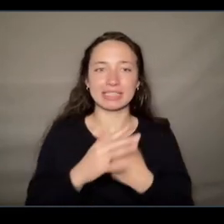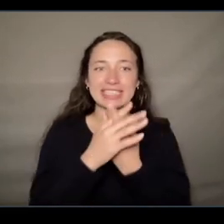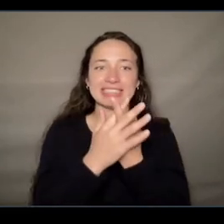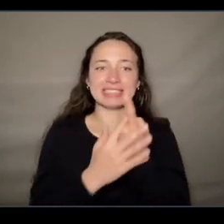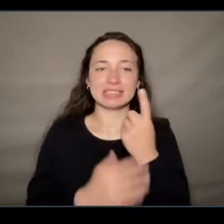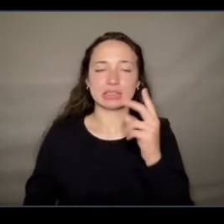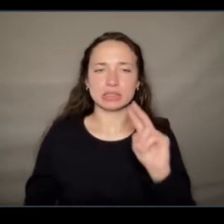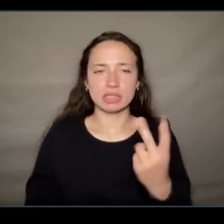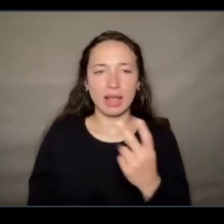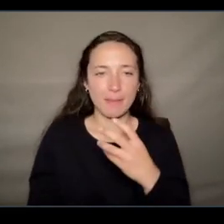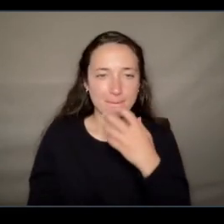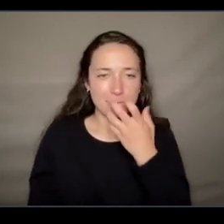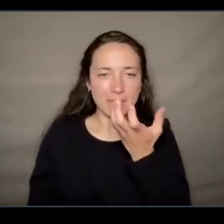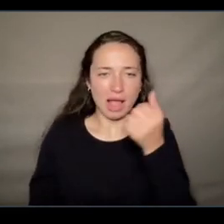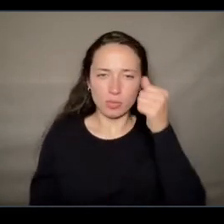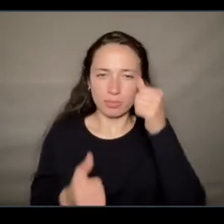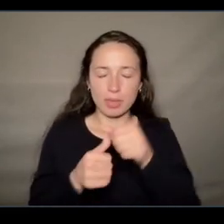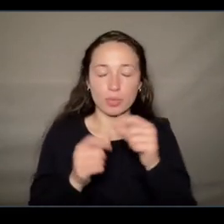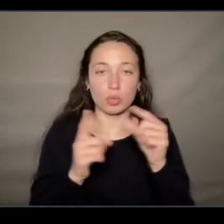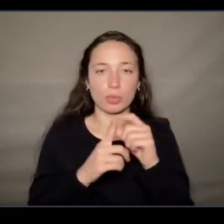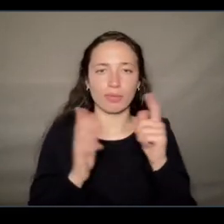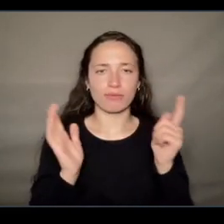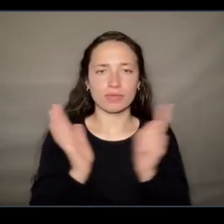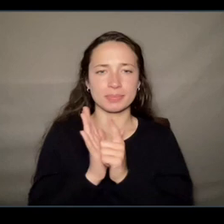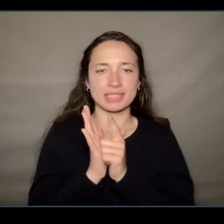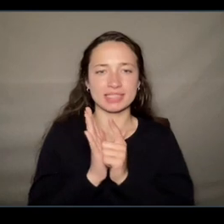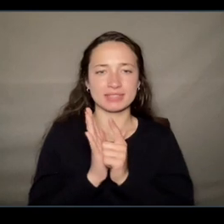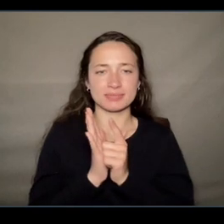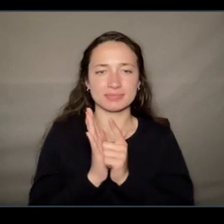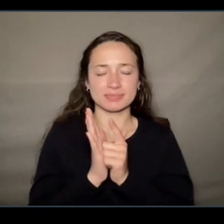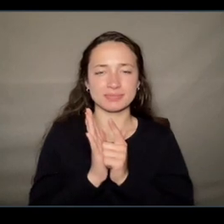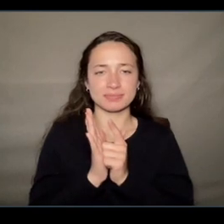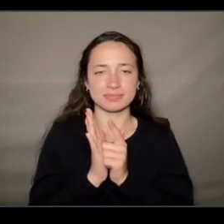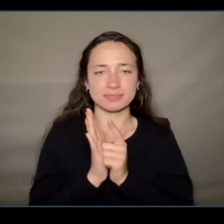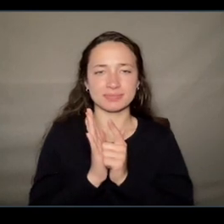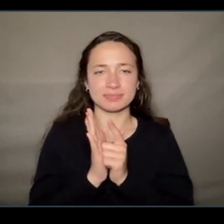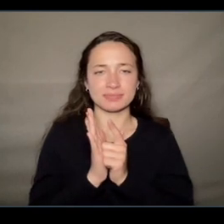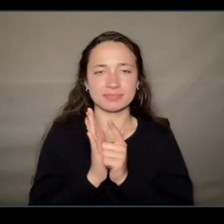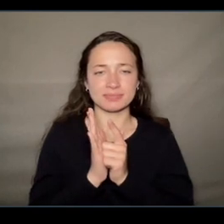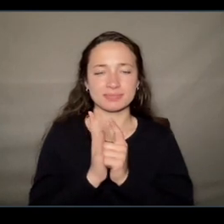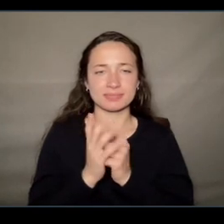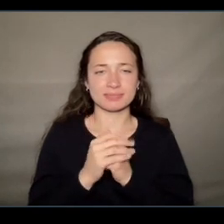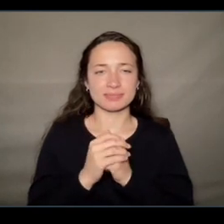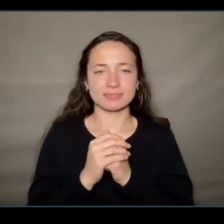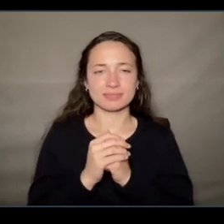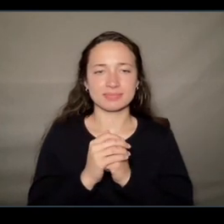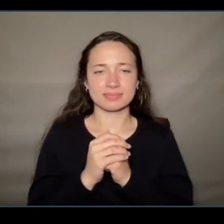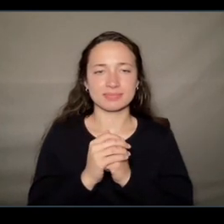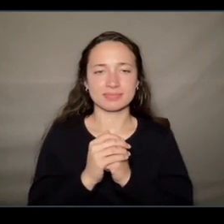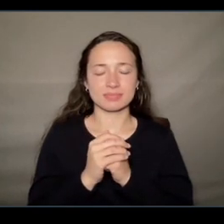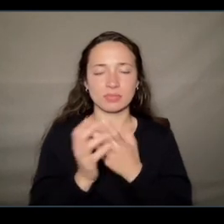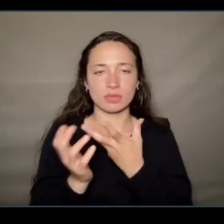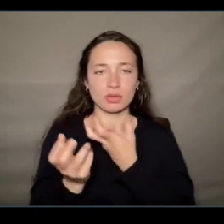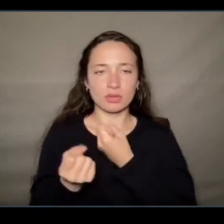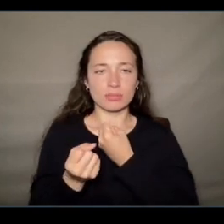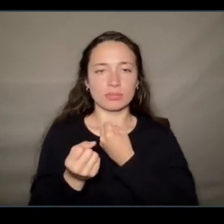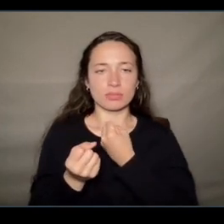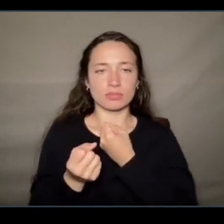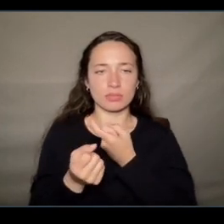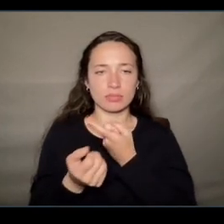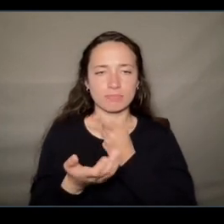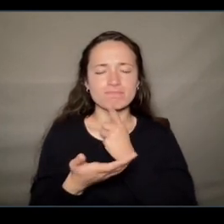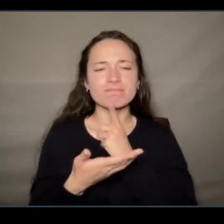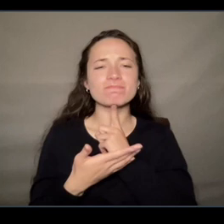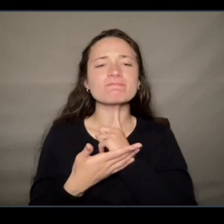beginnings. Second bite, remembering the word forbidden, caught my breath